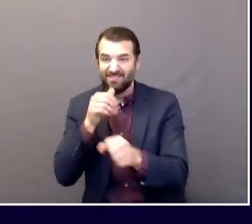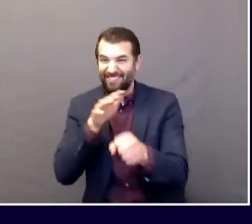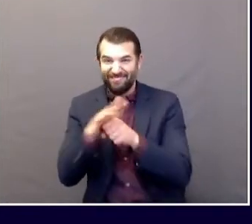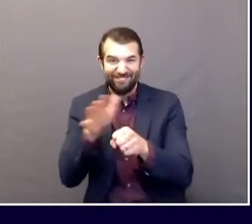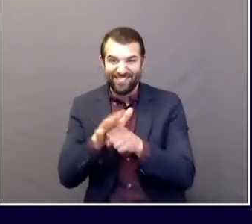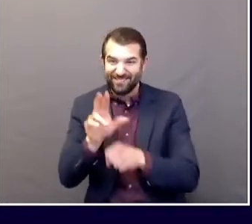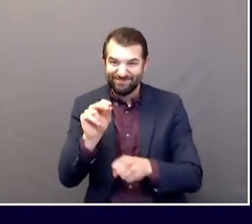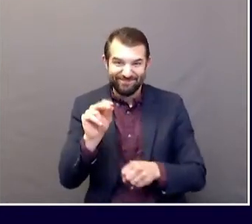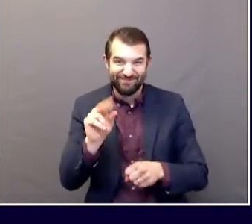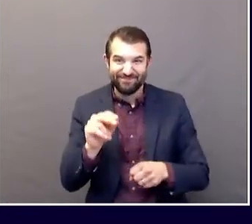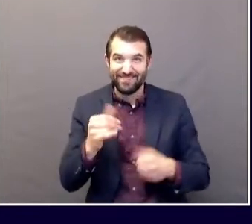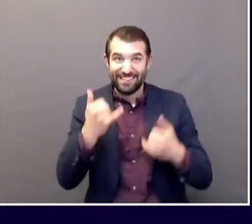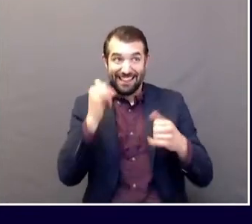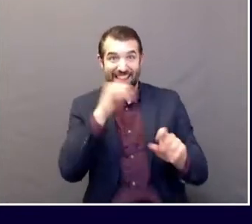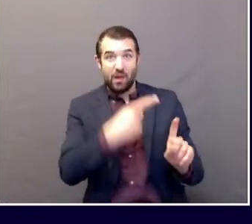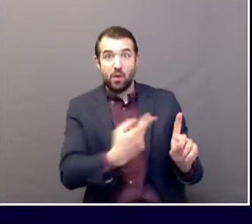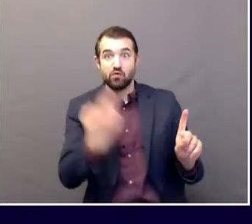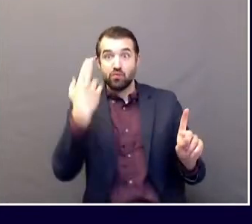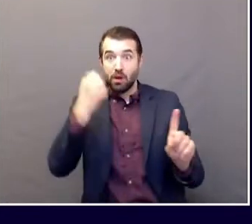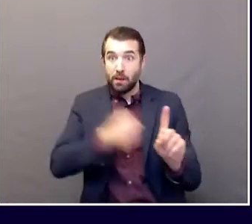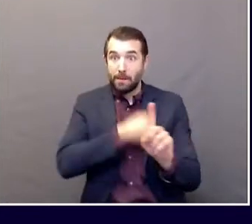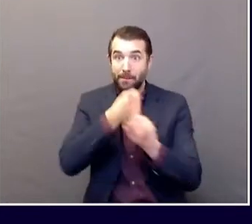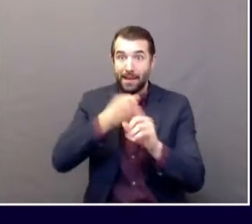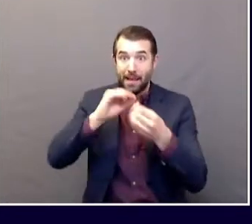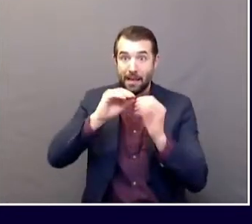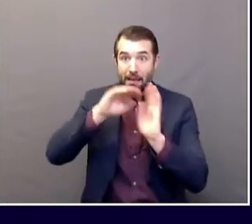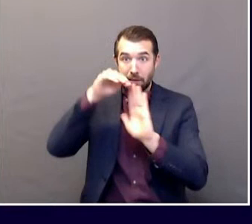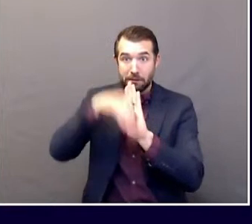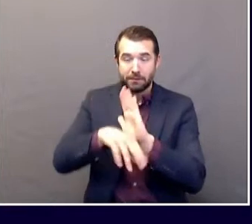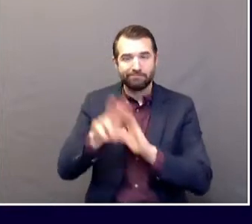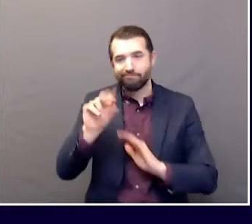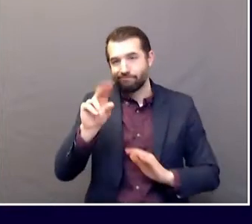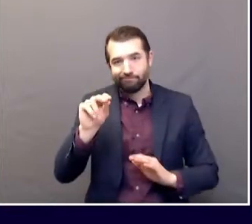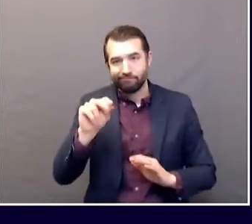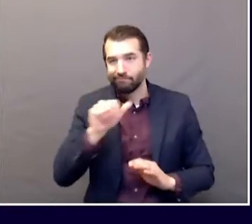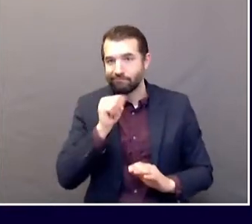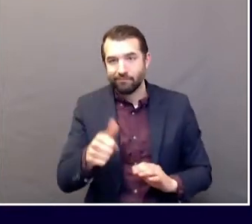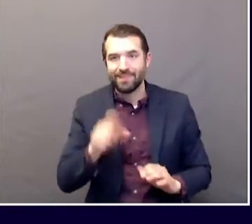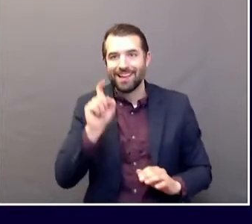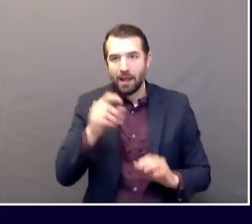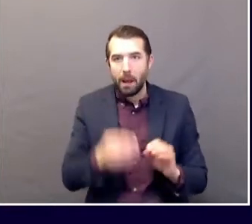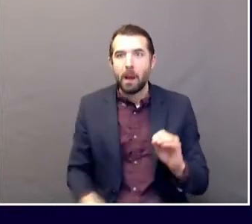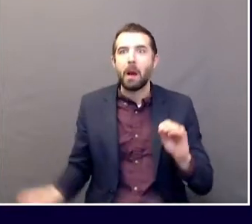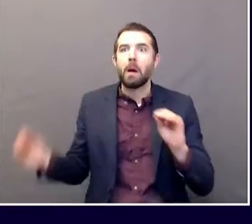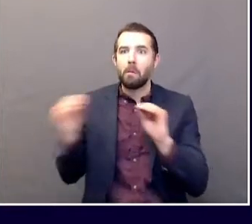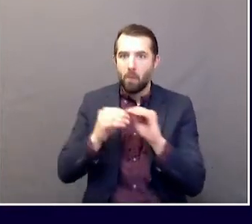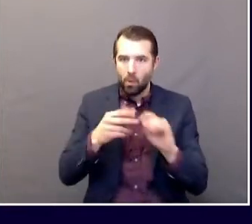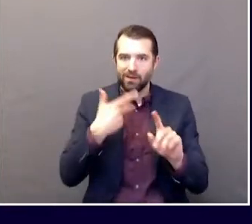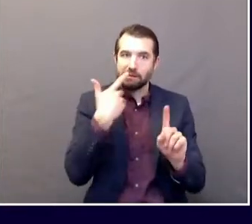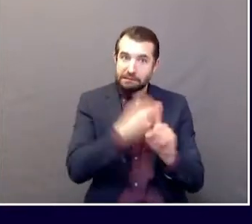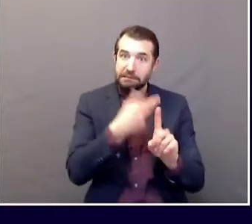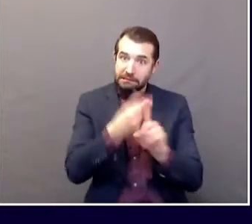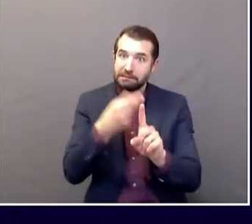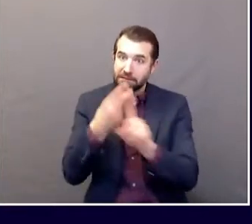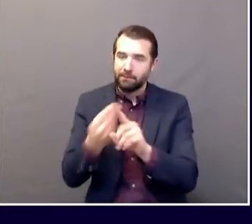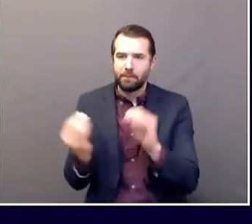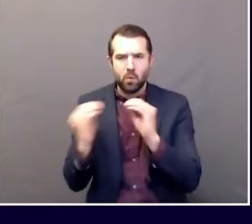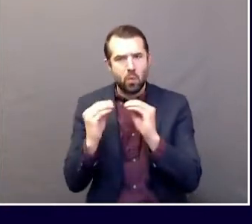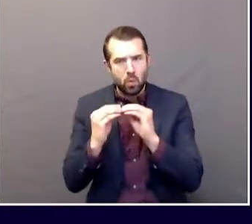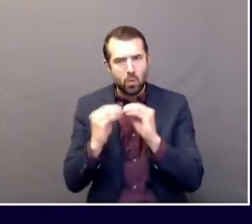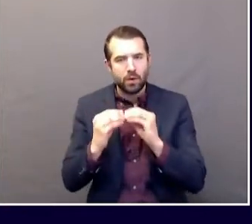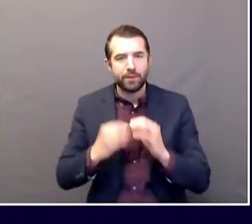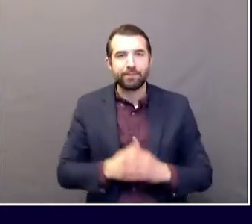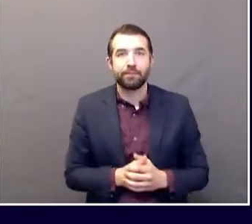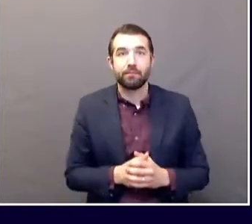cases. Generally speaking, and virtually every epidemiologist has a slightly different view of what that threshold needs to